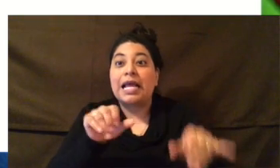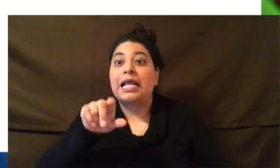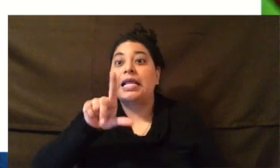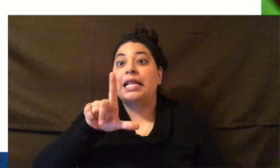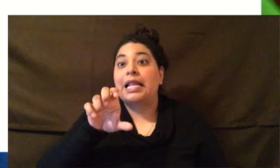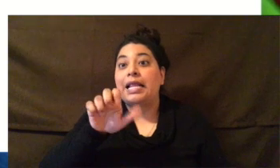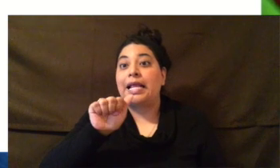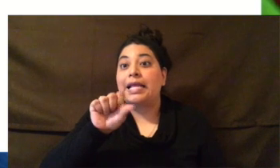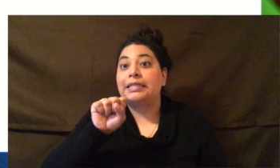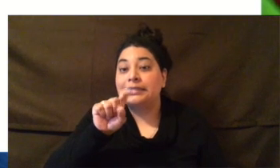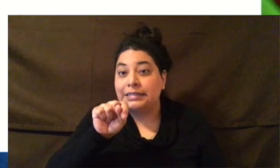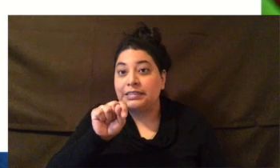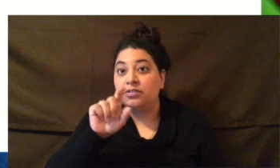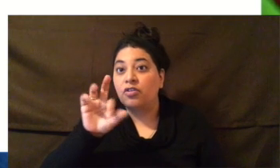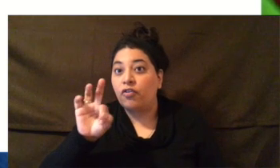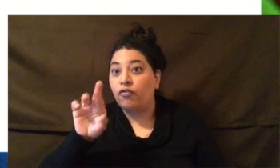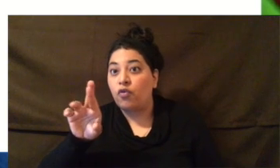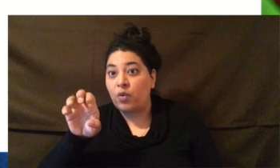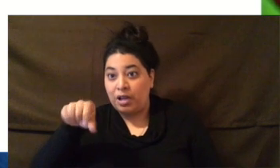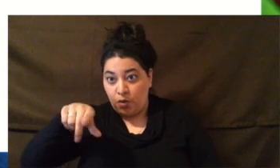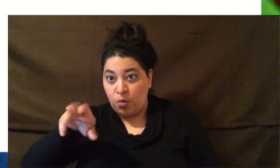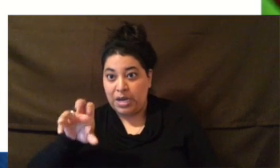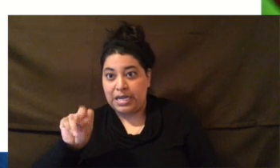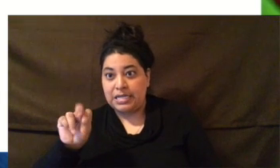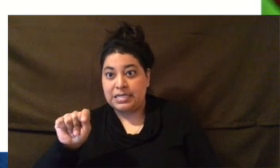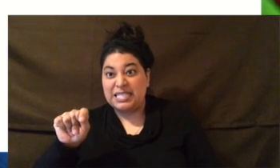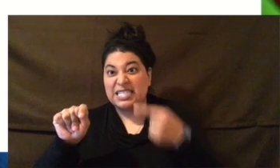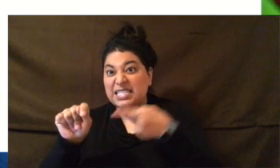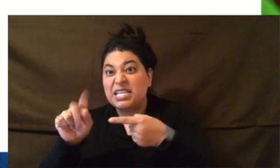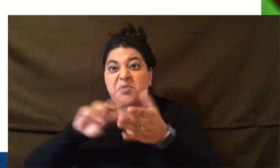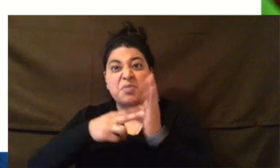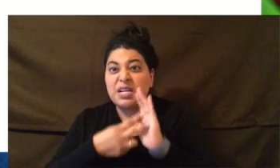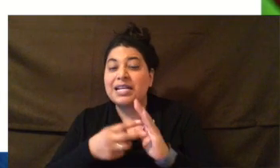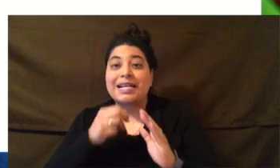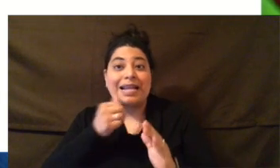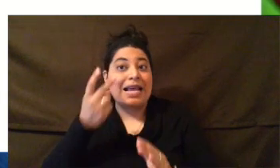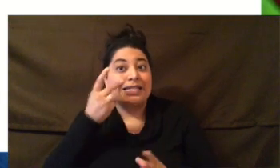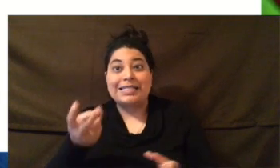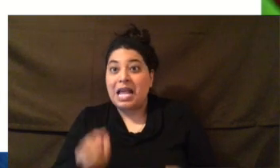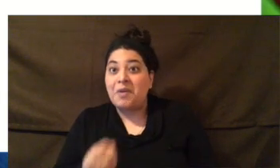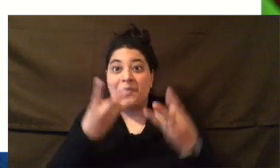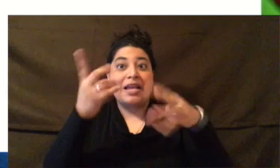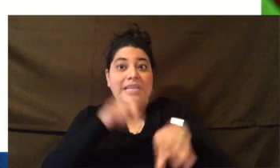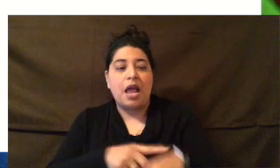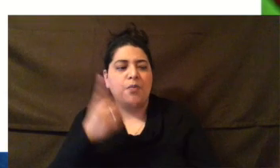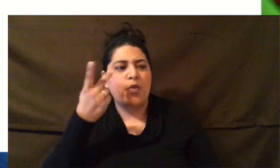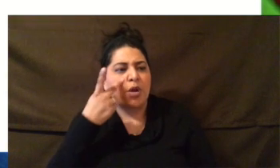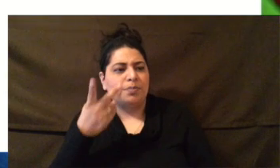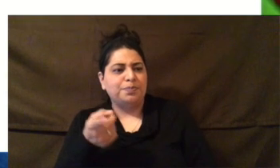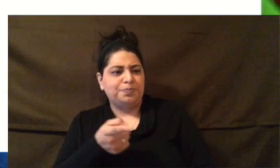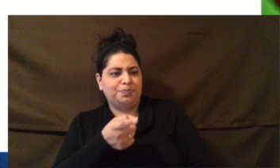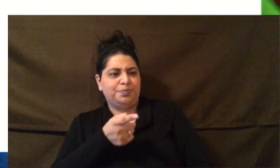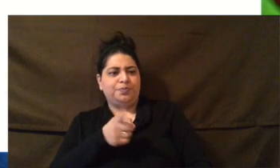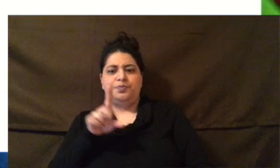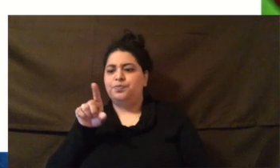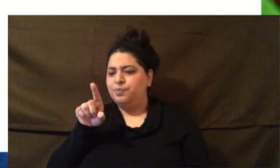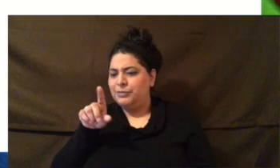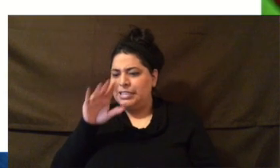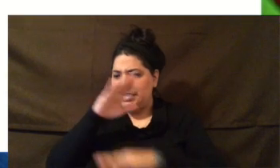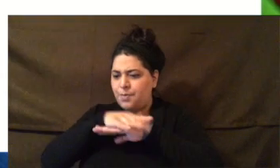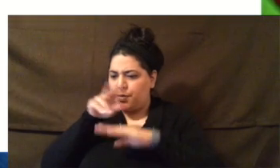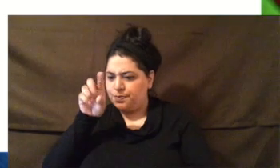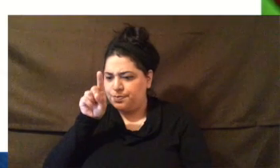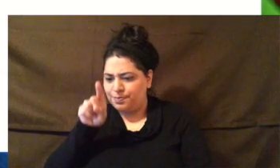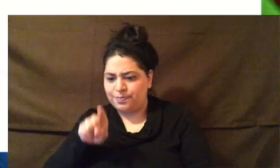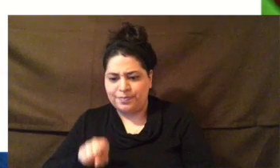shoe size that occurred the less amount than the others. So let's come over to our totals and check it out.